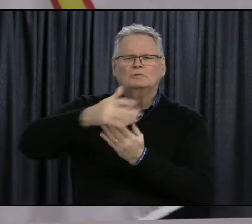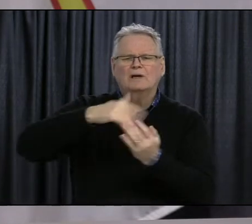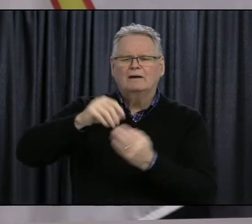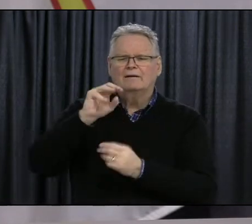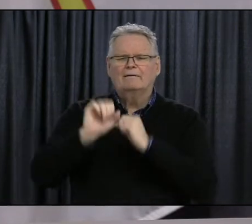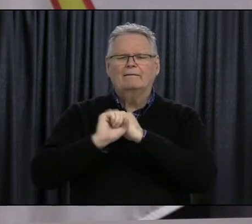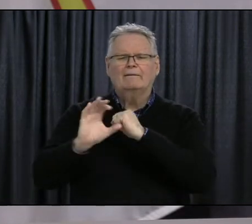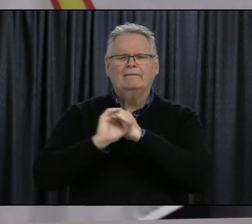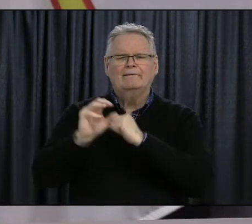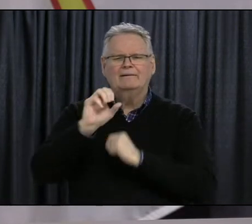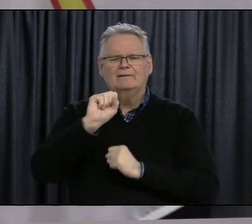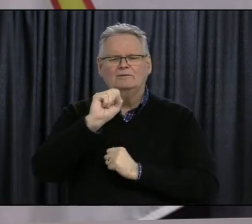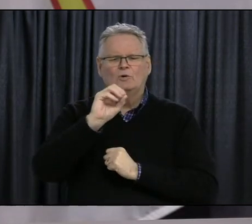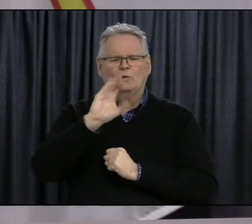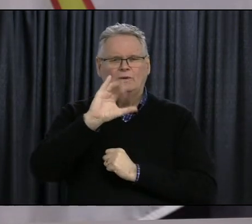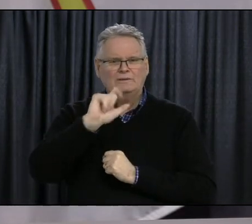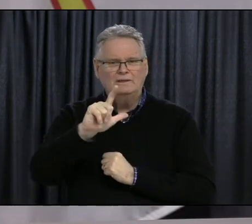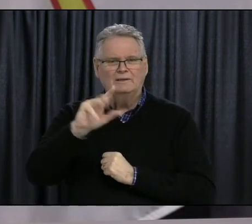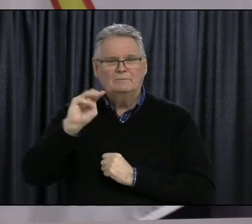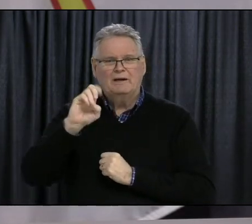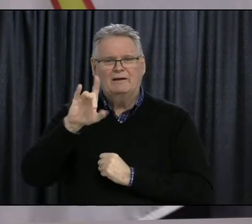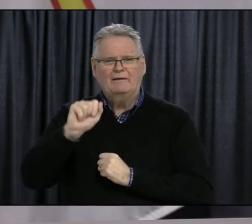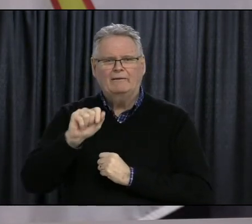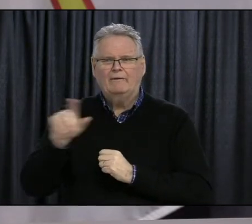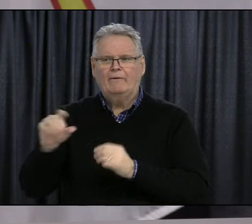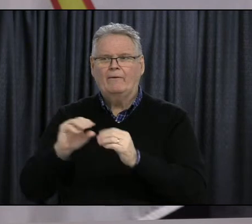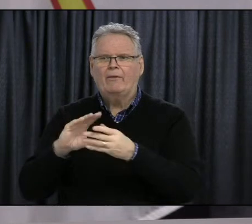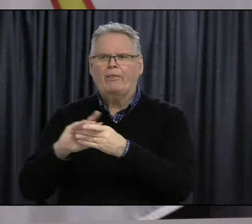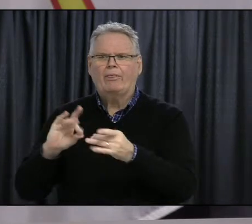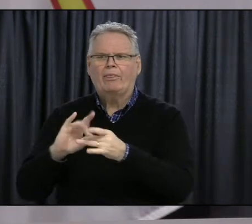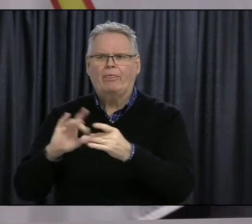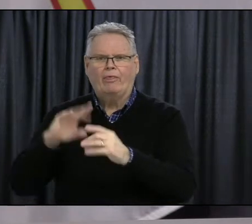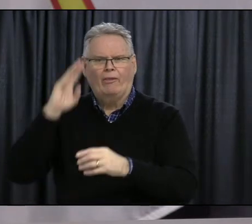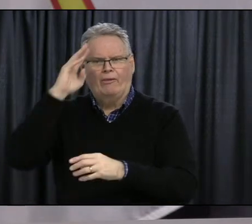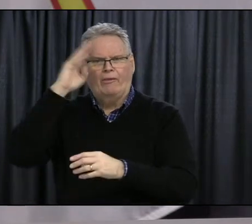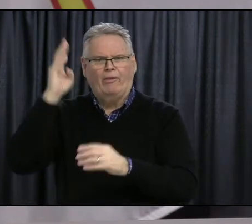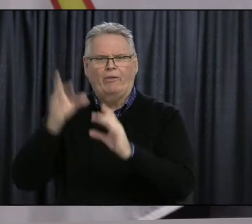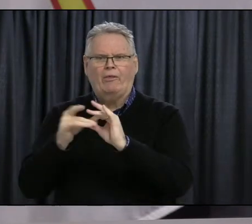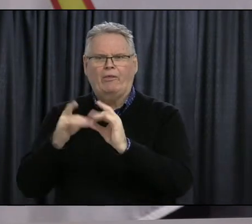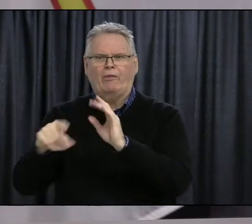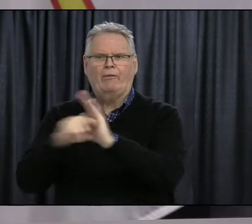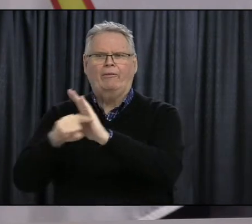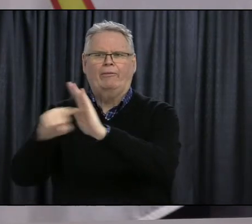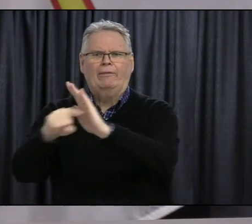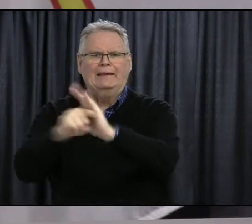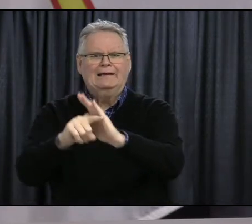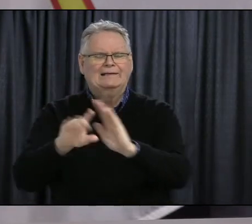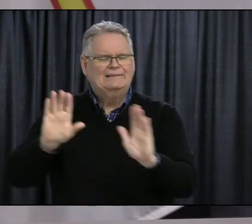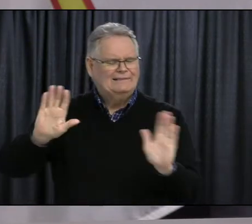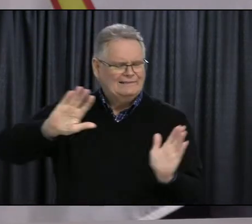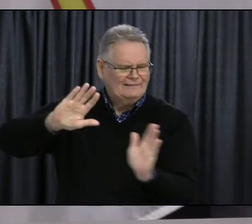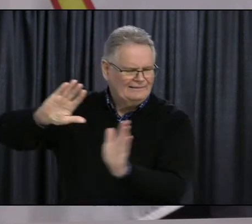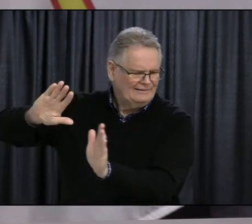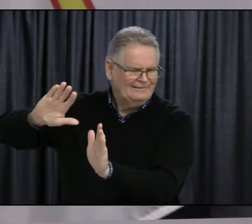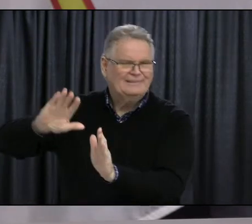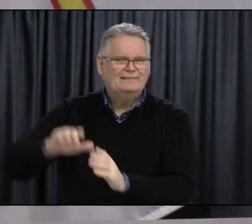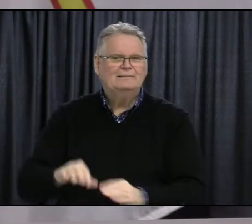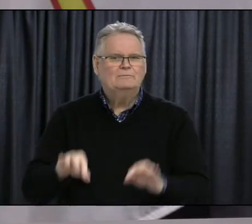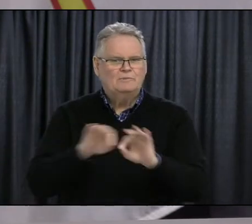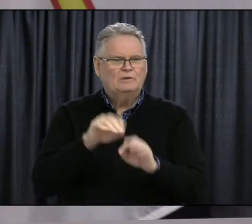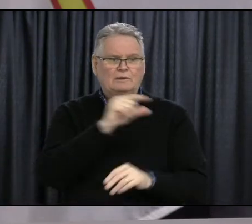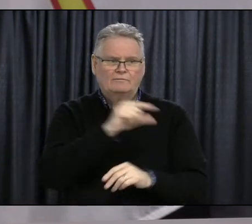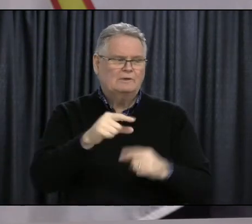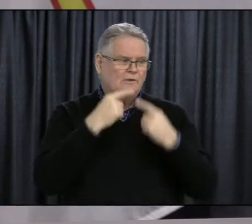that they have to take. They're working diligently. They have lots of people on this. But I really want to encourage people that if you have symptoms that